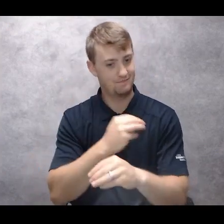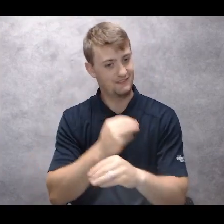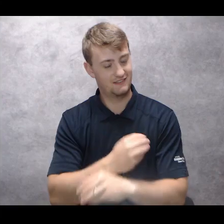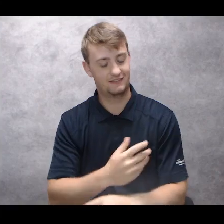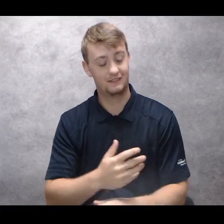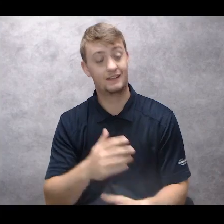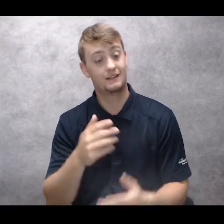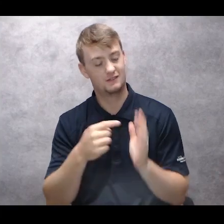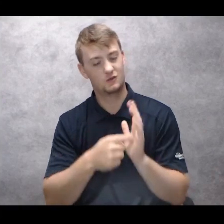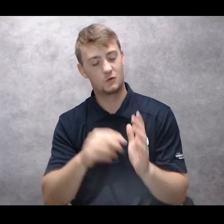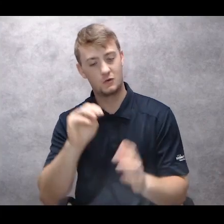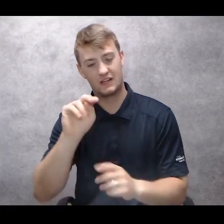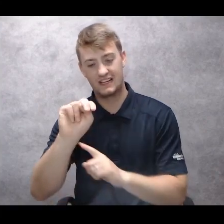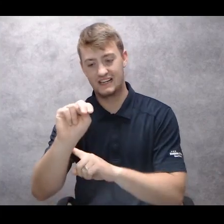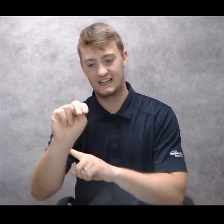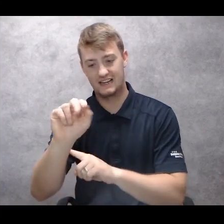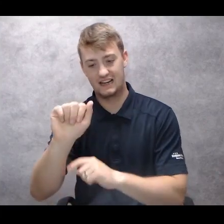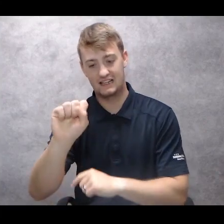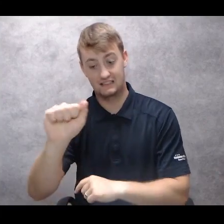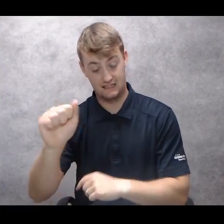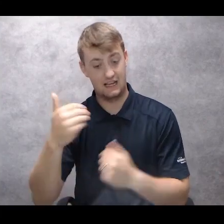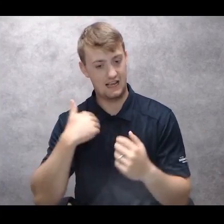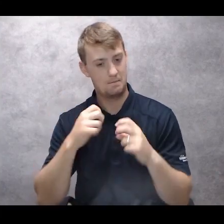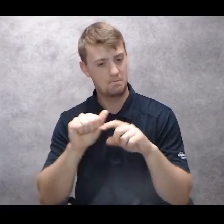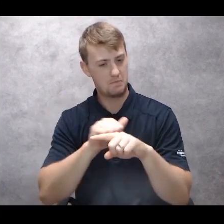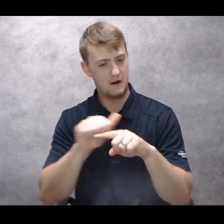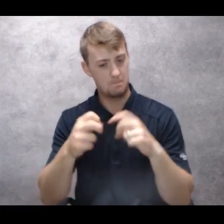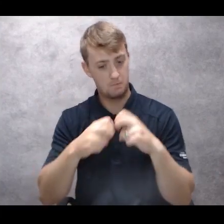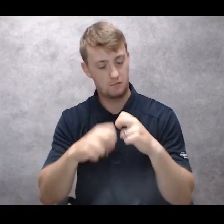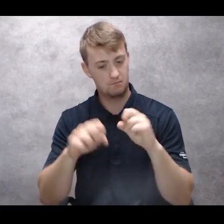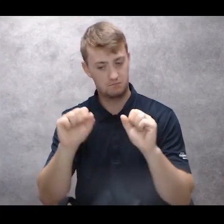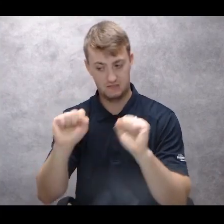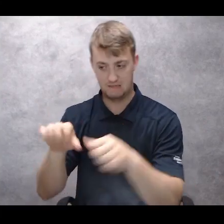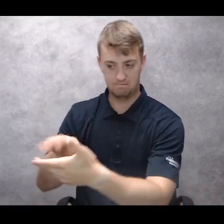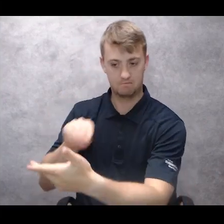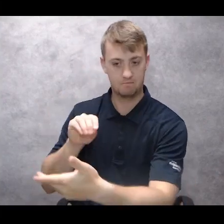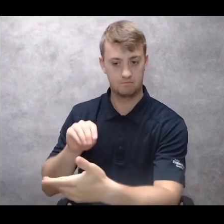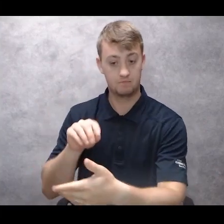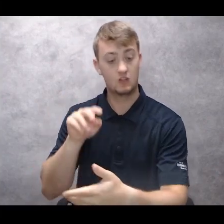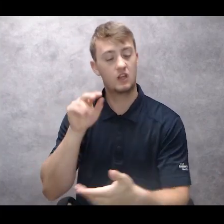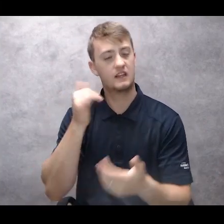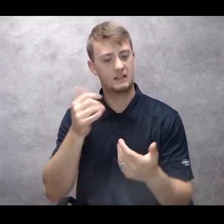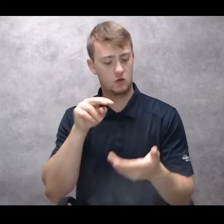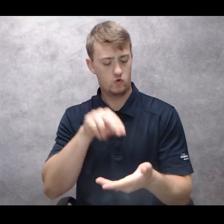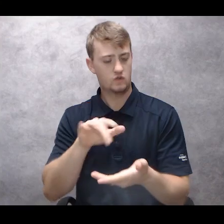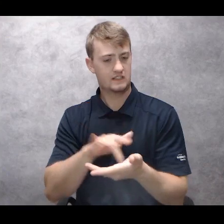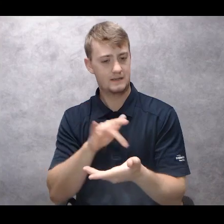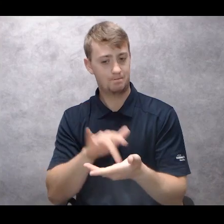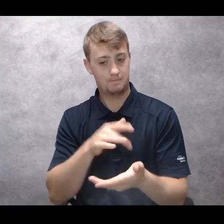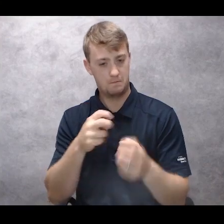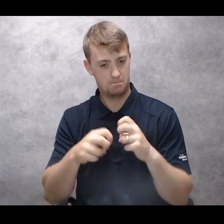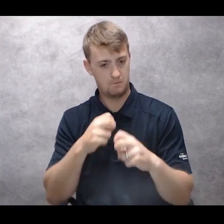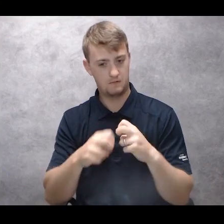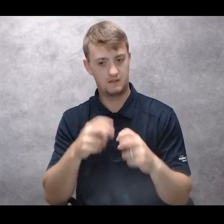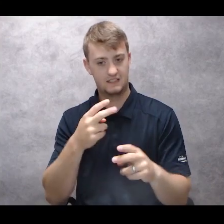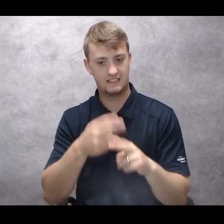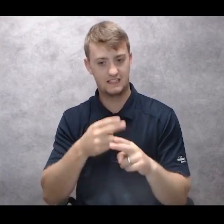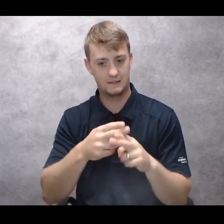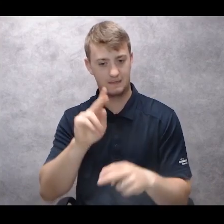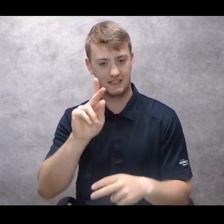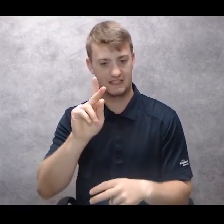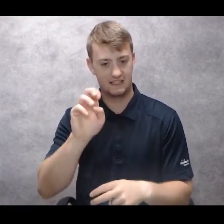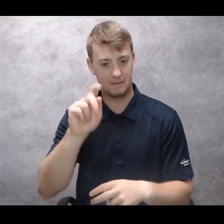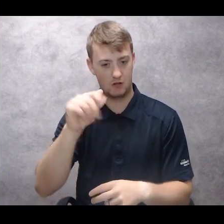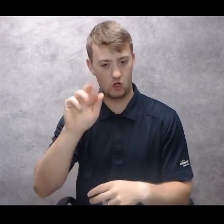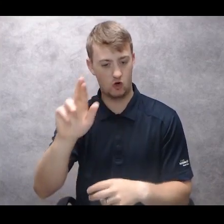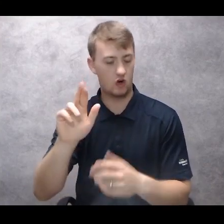show you. NASA has made practice problems that we can use. Look at this problem on your tablet. It is called Kepler's